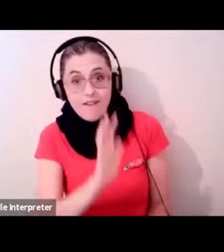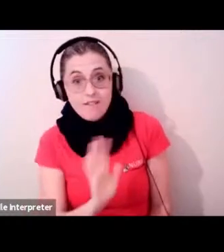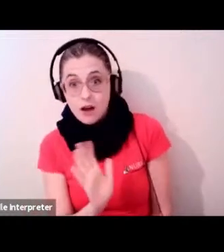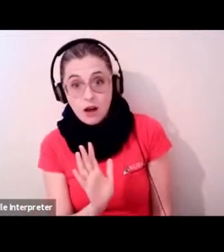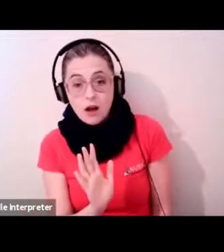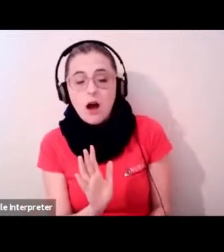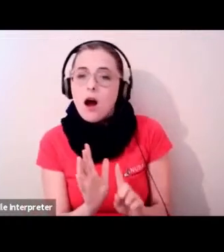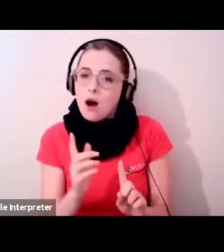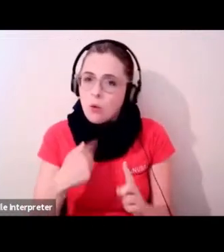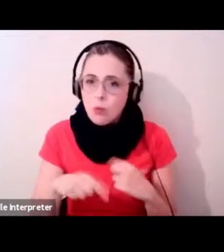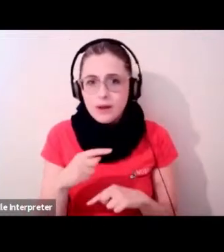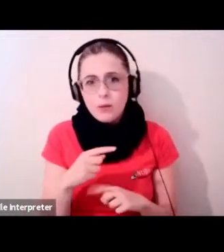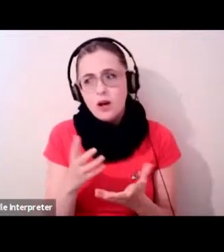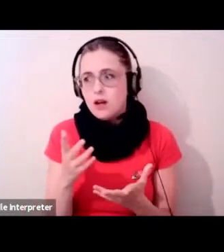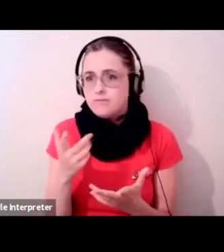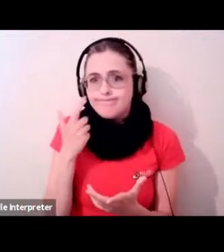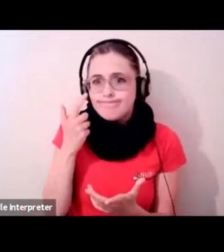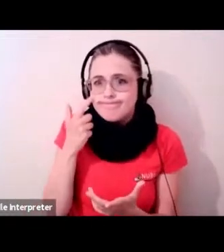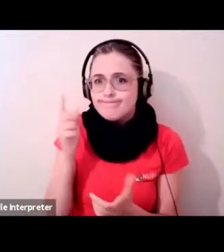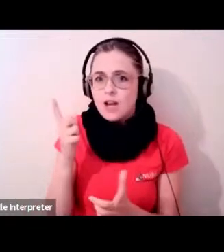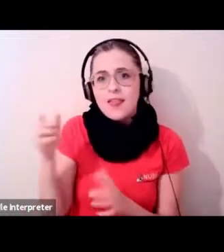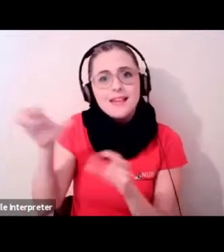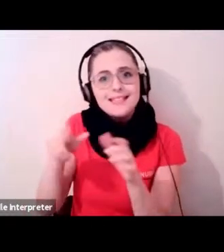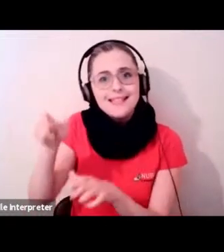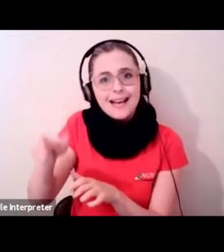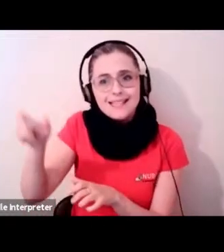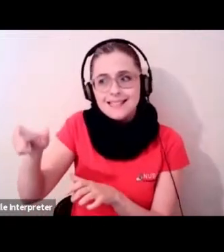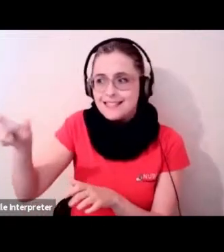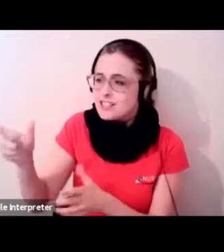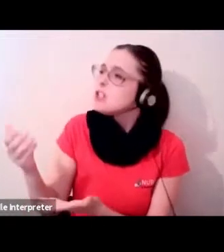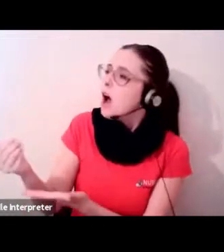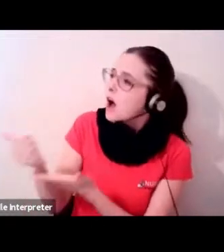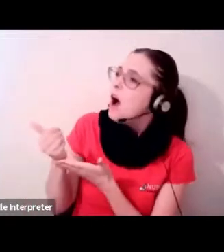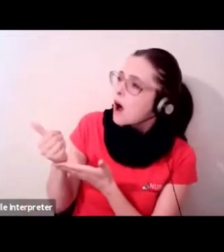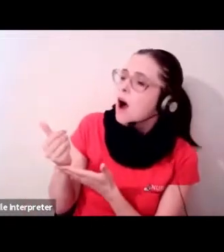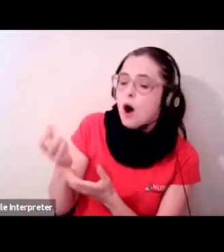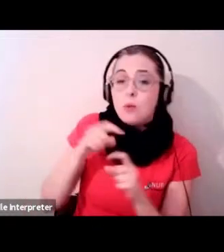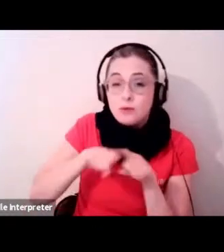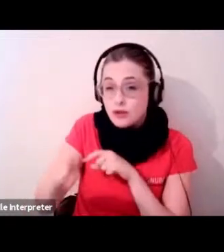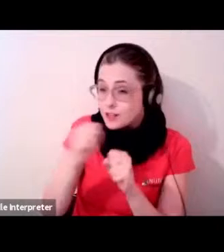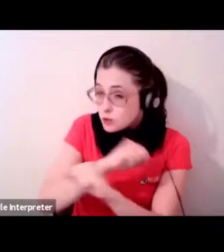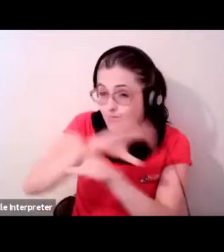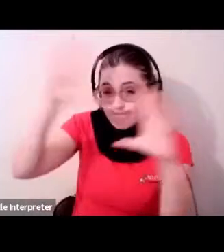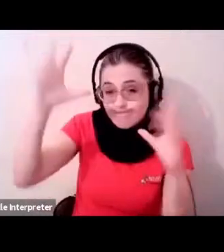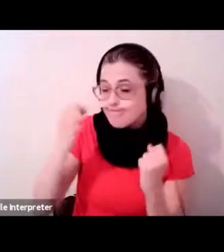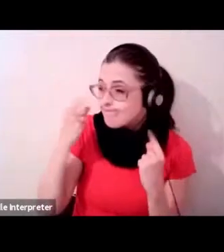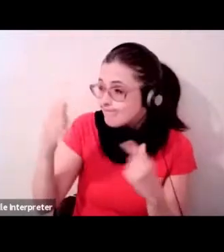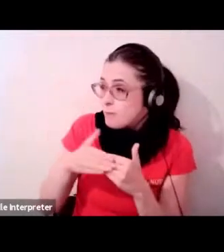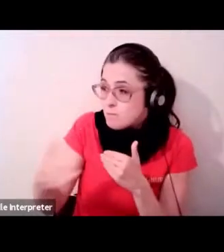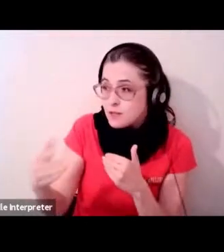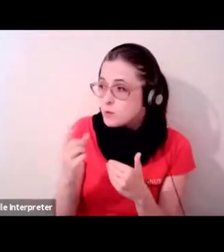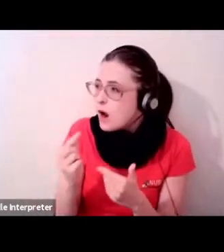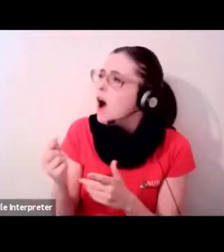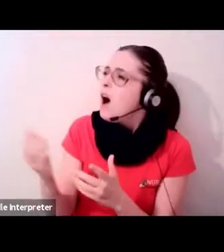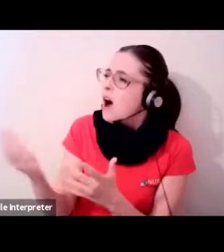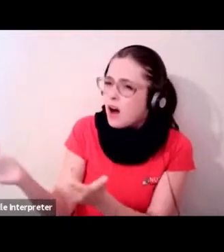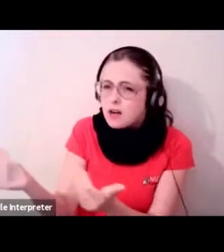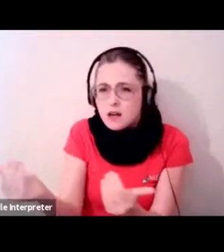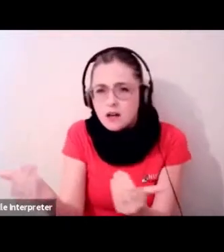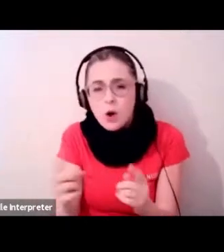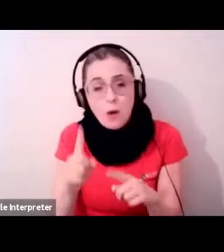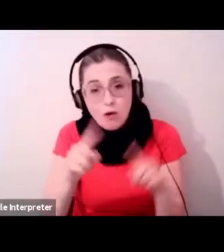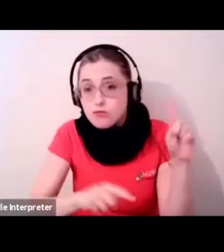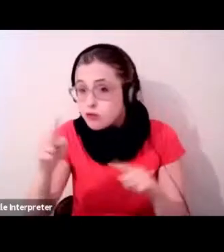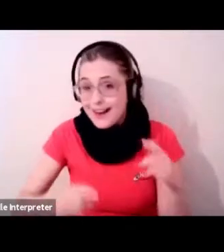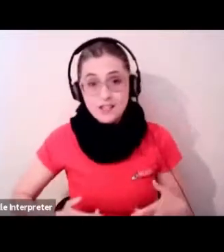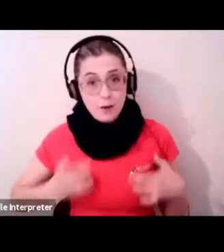was because we were listening to the scientists. We were trying to understand as much as we could what different scientists were saying, a range